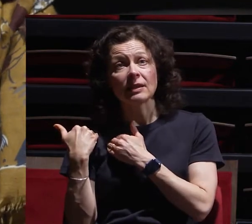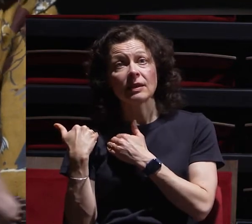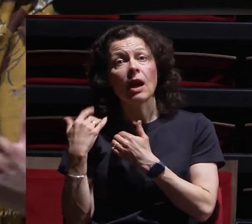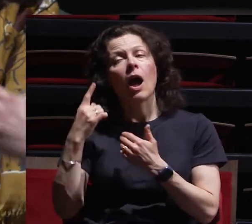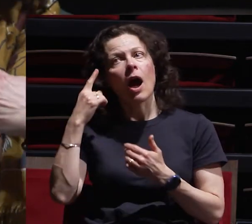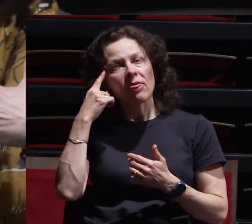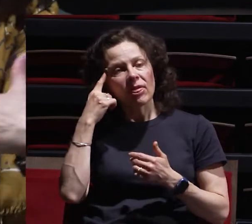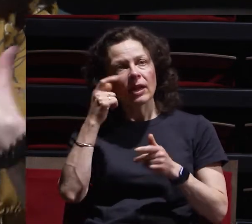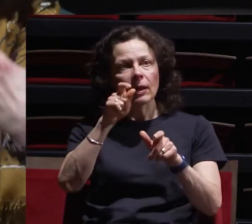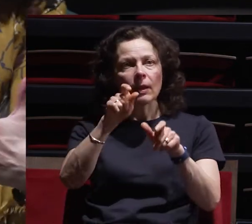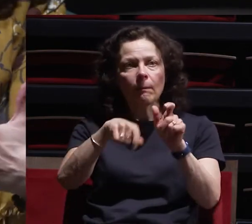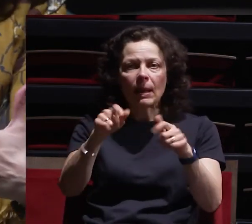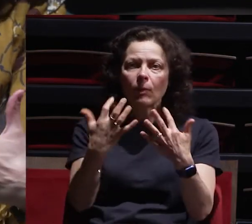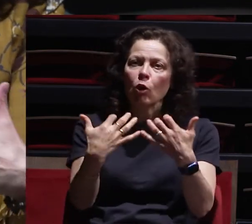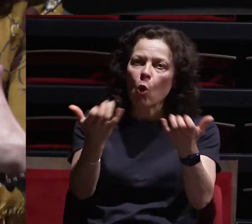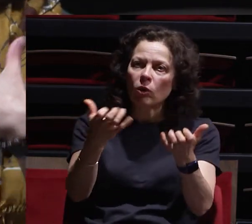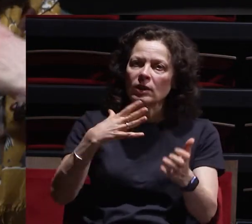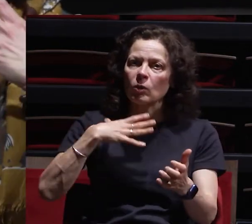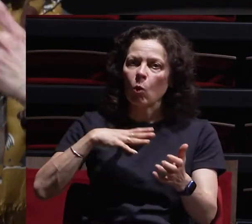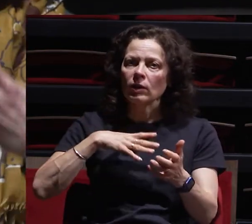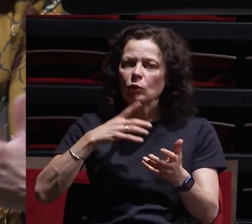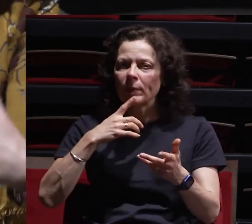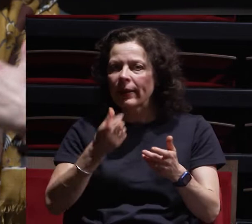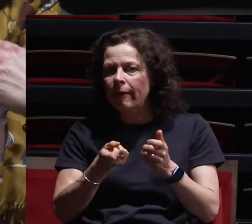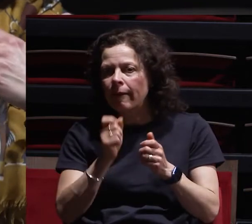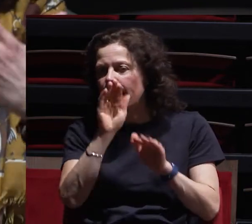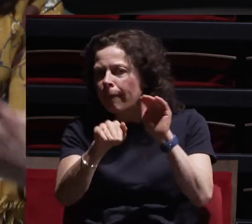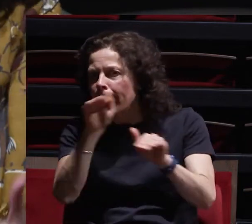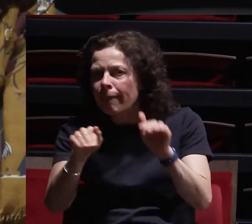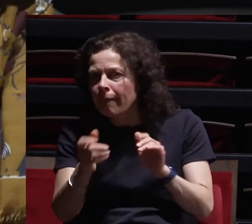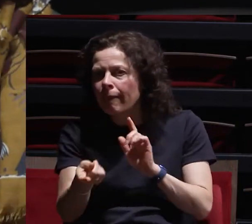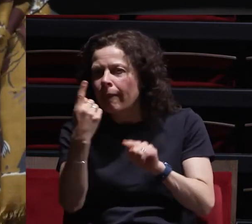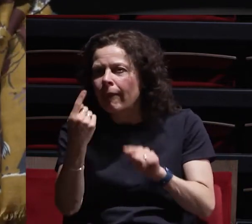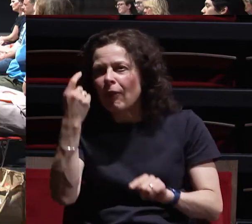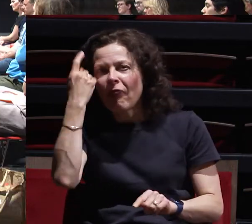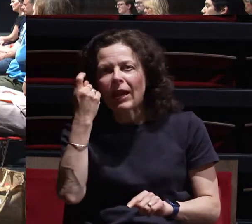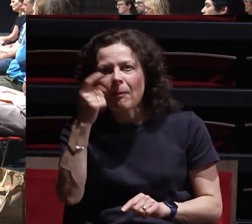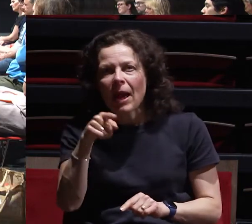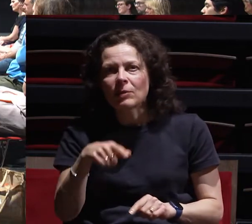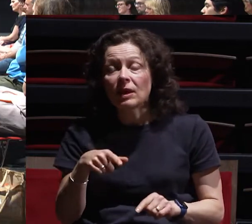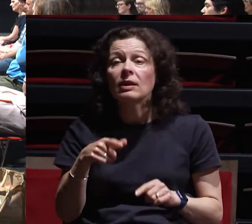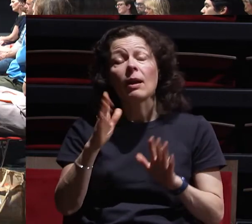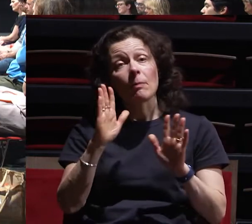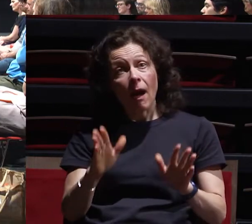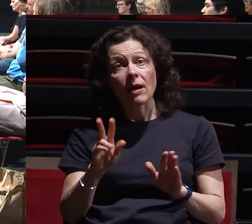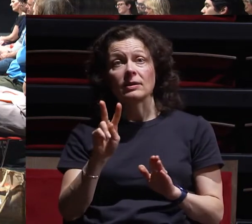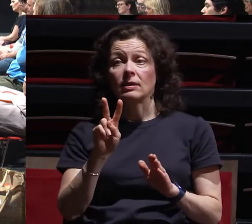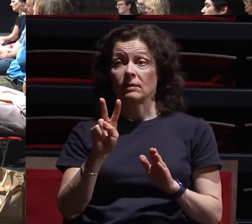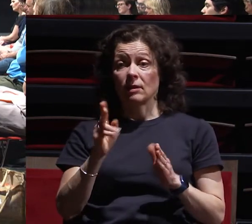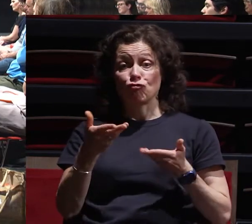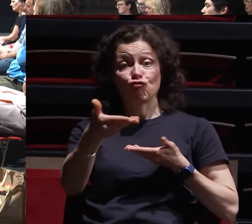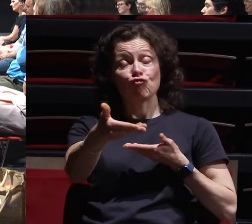And so I think people want to be provoked and asked to think about things. But I think it's